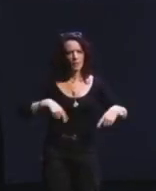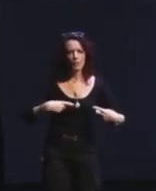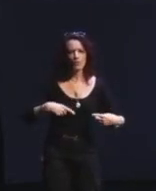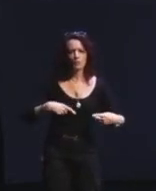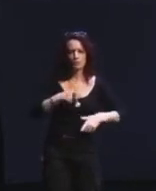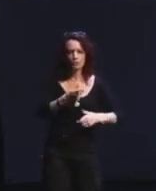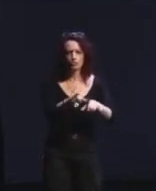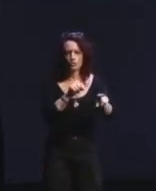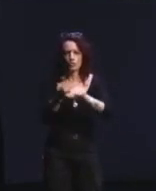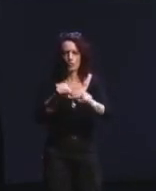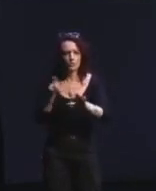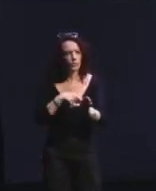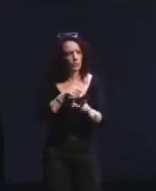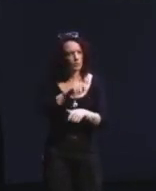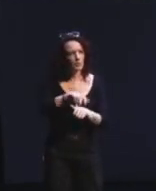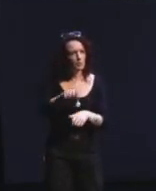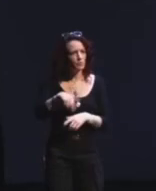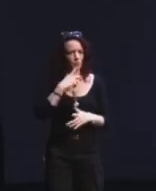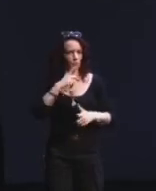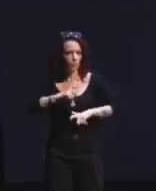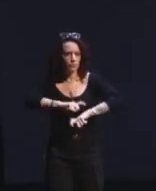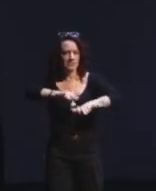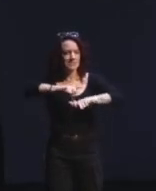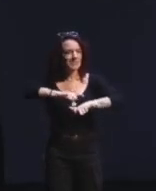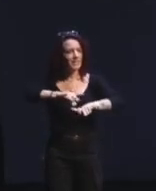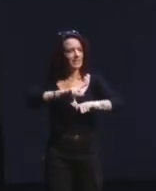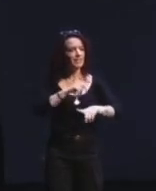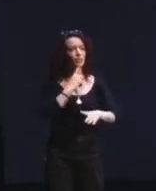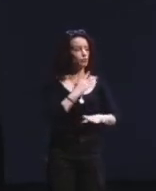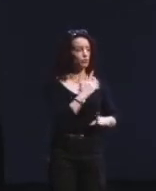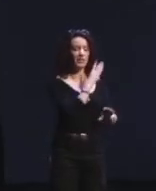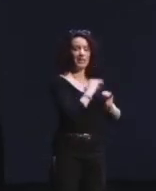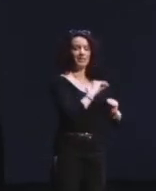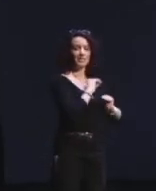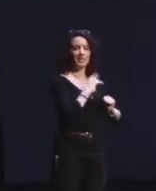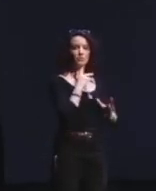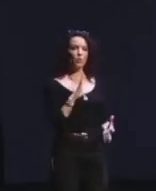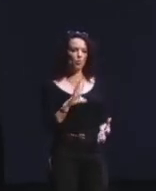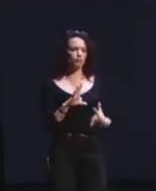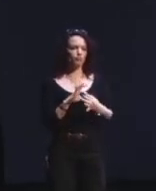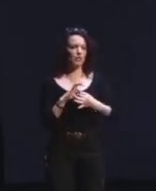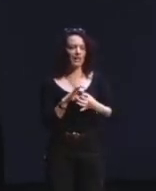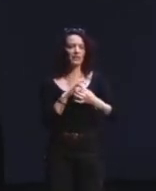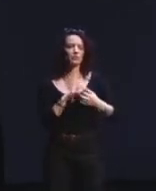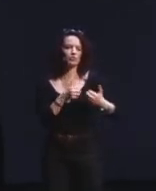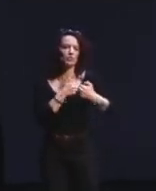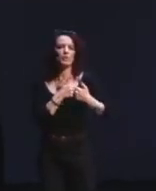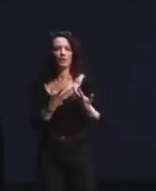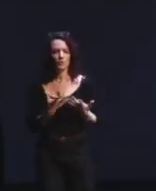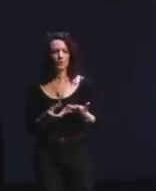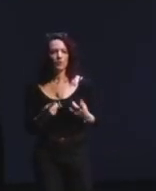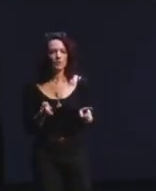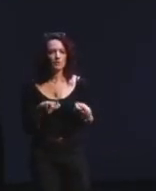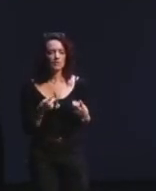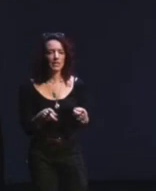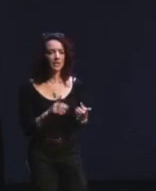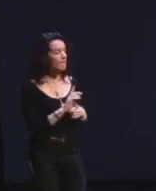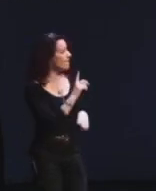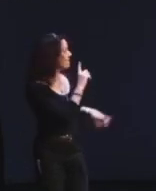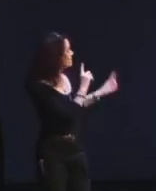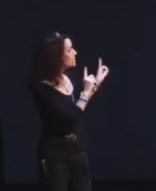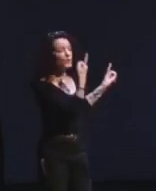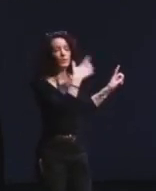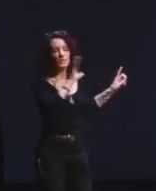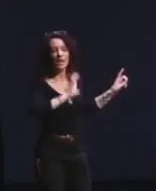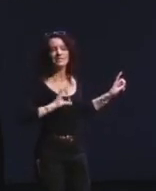about the music they make and to have a sustainable, not just music education, but relationship with music through their lives? Firstly, it has to fund music education